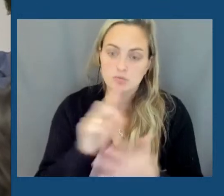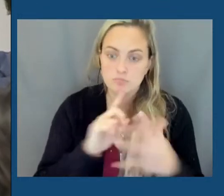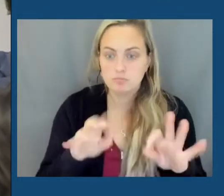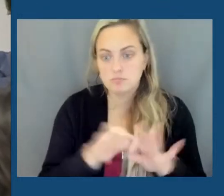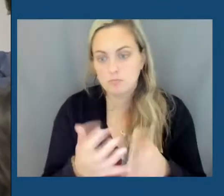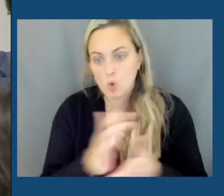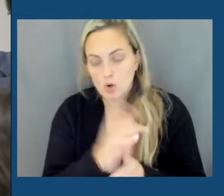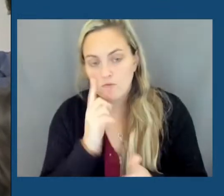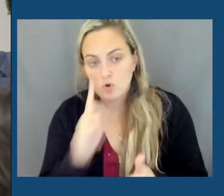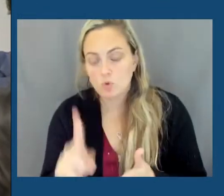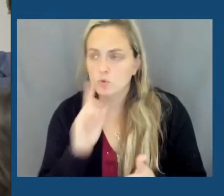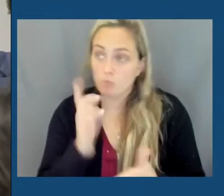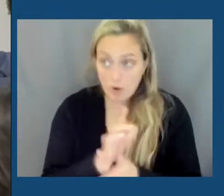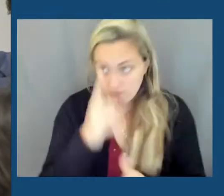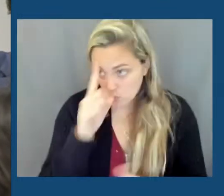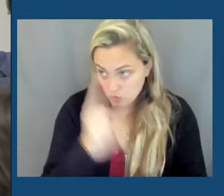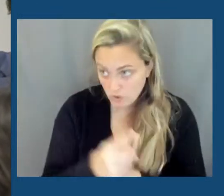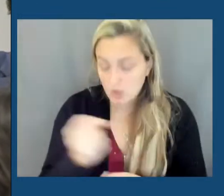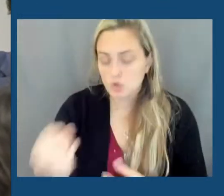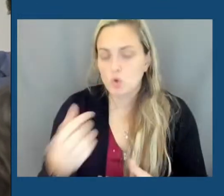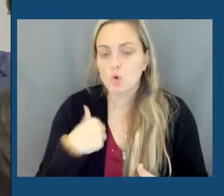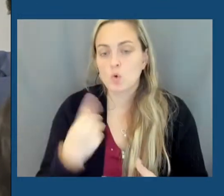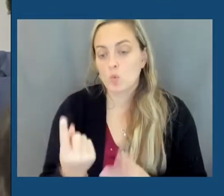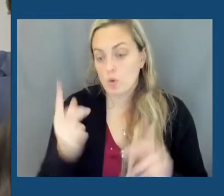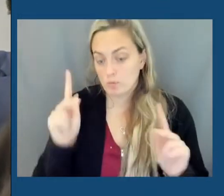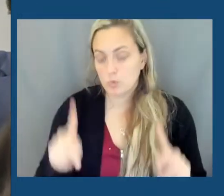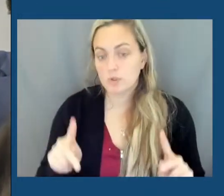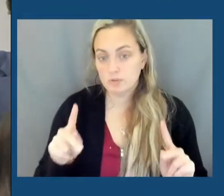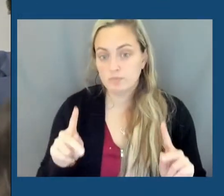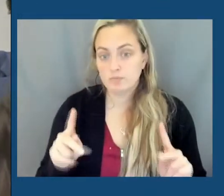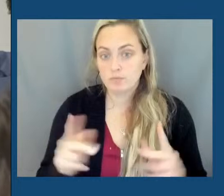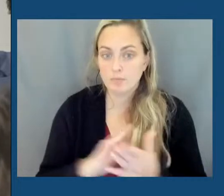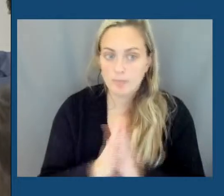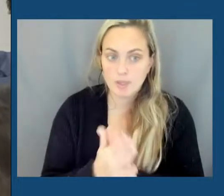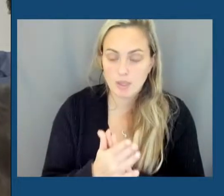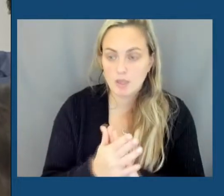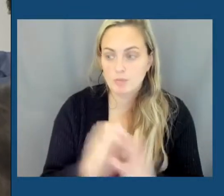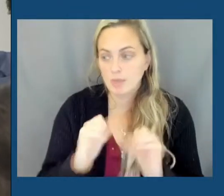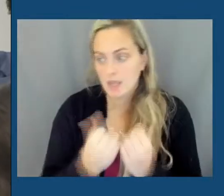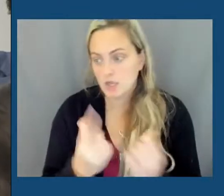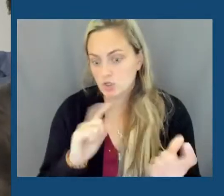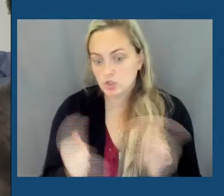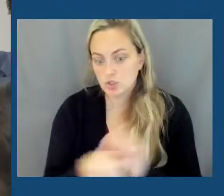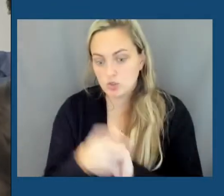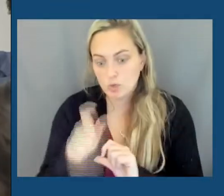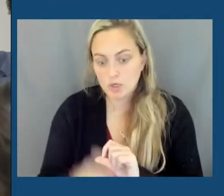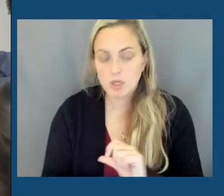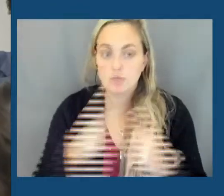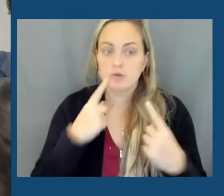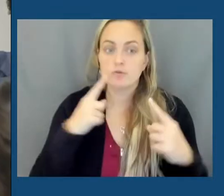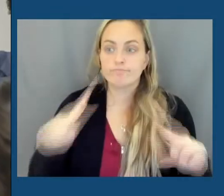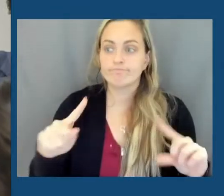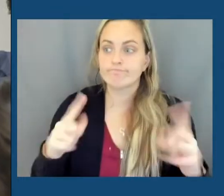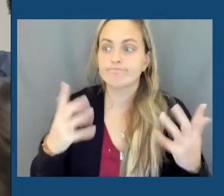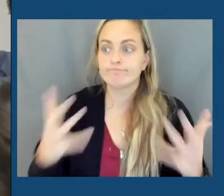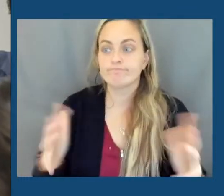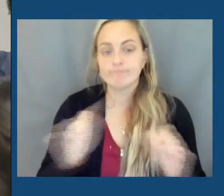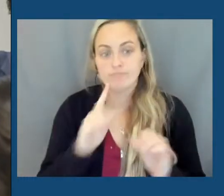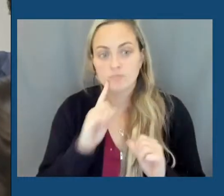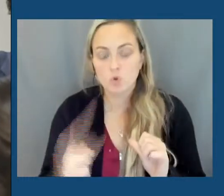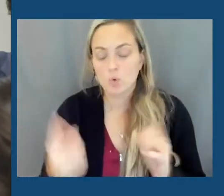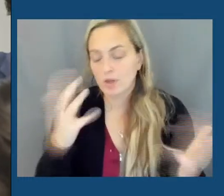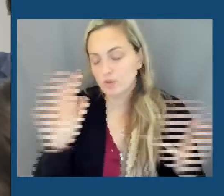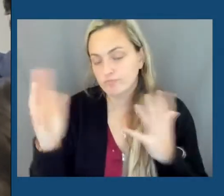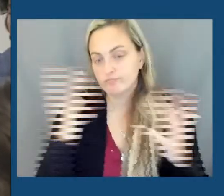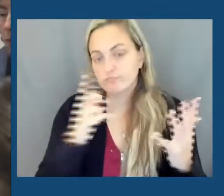was a priority of yours. And so one person became the agent of change that we needed to get this over the finish line. And I want to give another round of applause